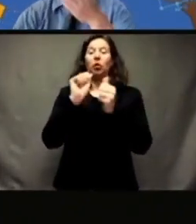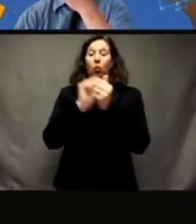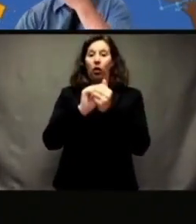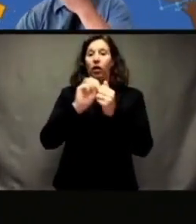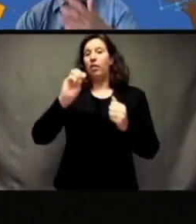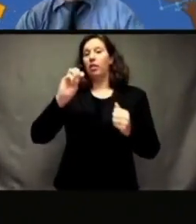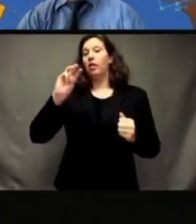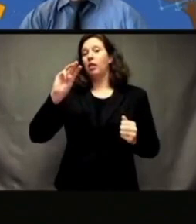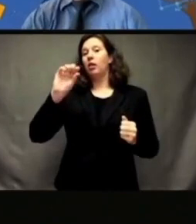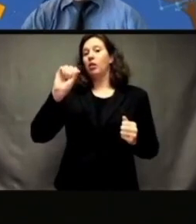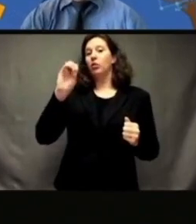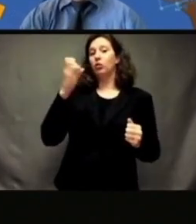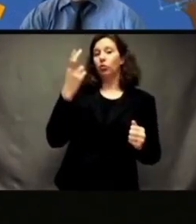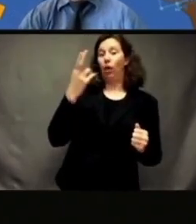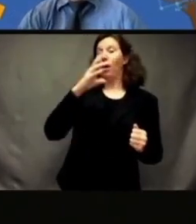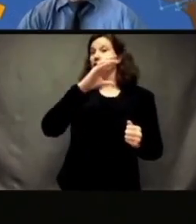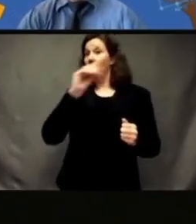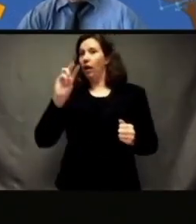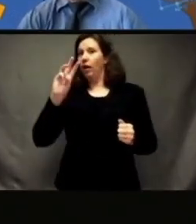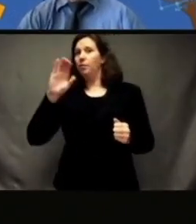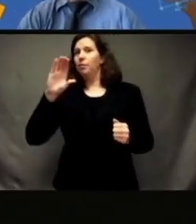with Scratch and microbit.